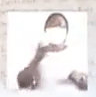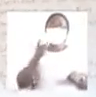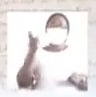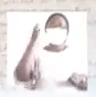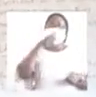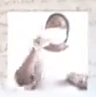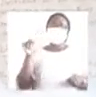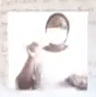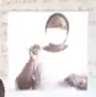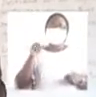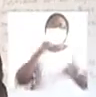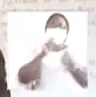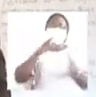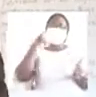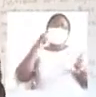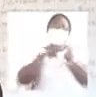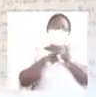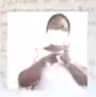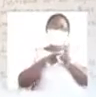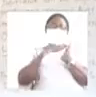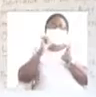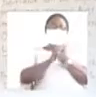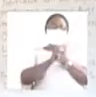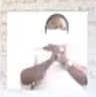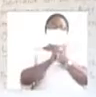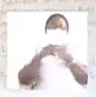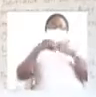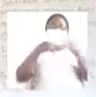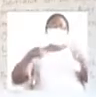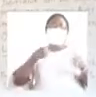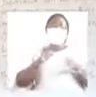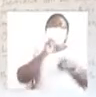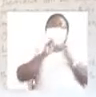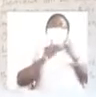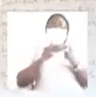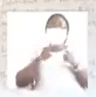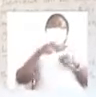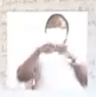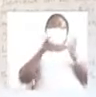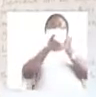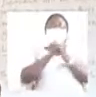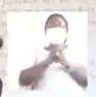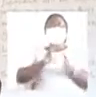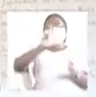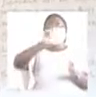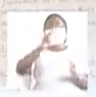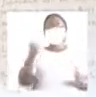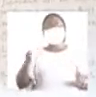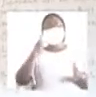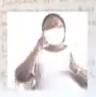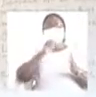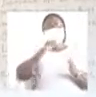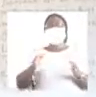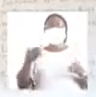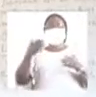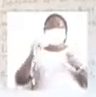must be noted that before we really talk of demand, three conditions must be fulfilled. First, there must